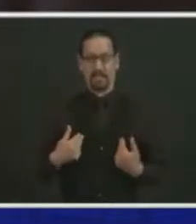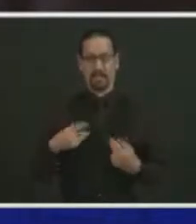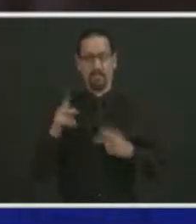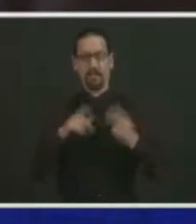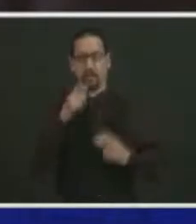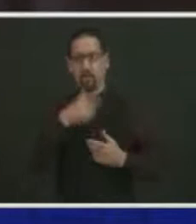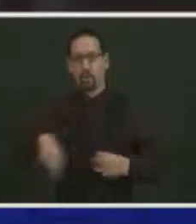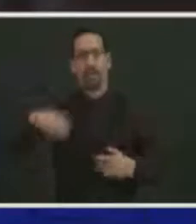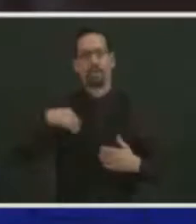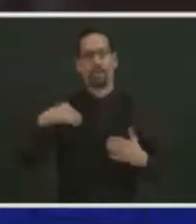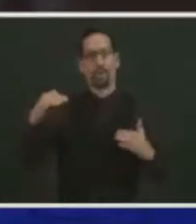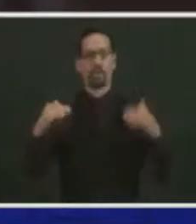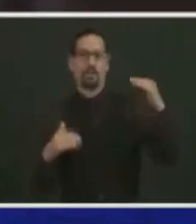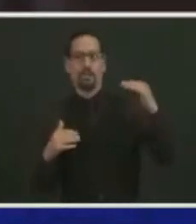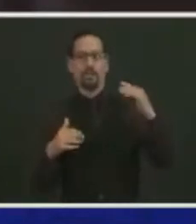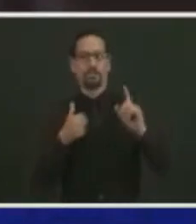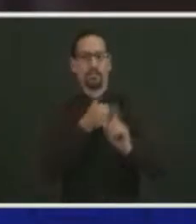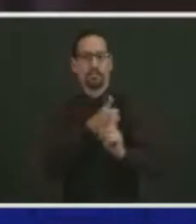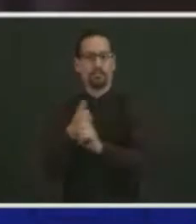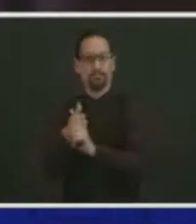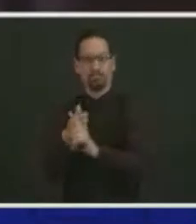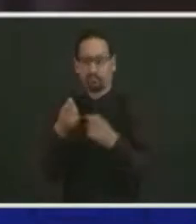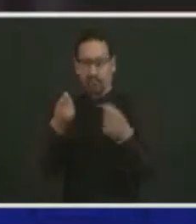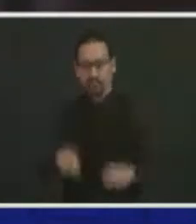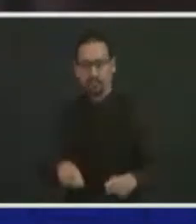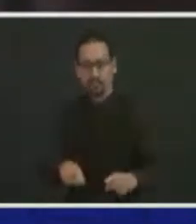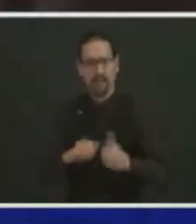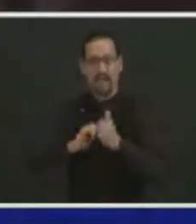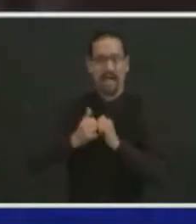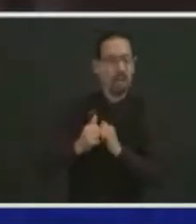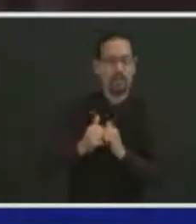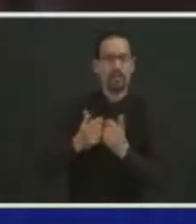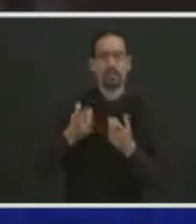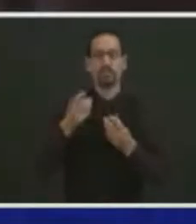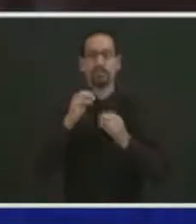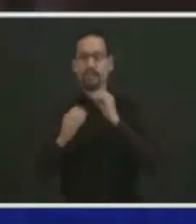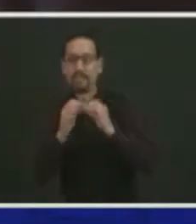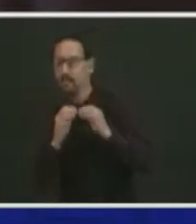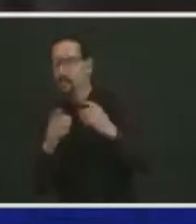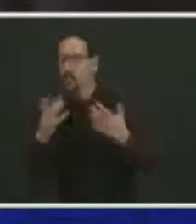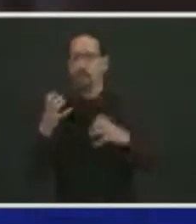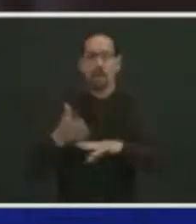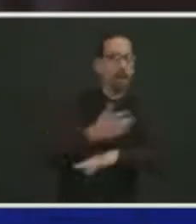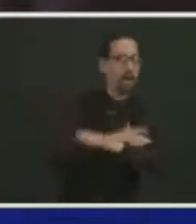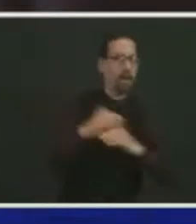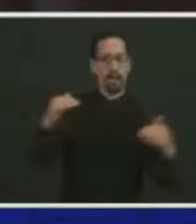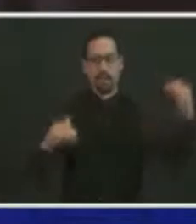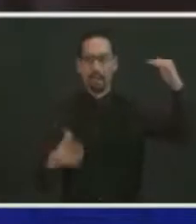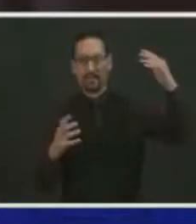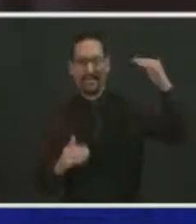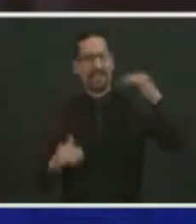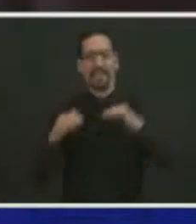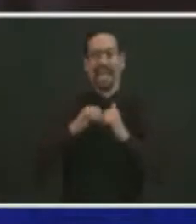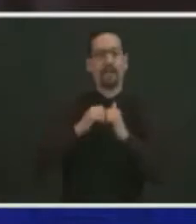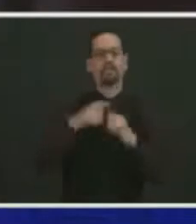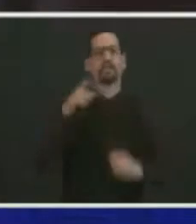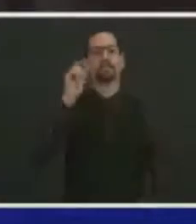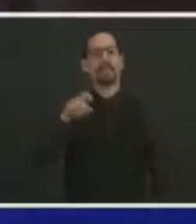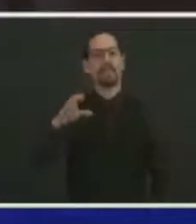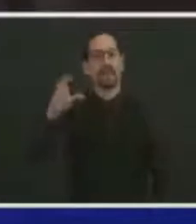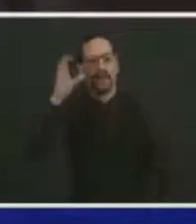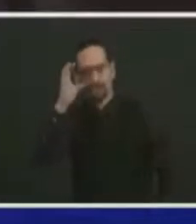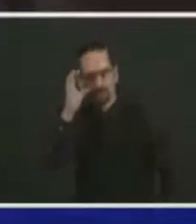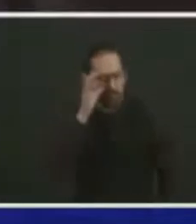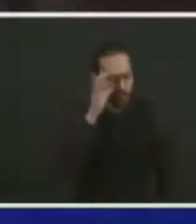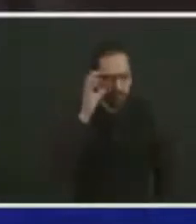impacted, making sure that we listen to each other, and then coming together and acting as one community and one state, doing